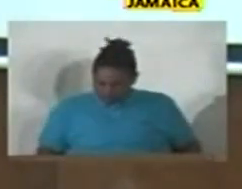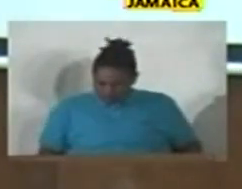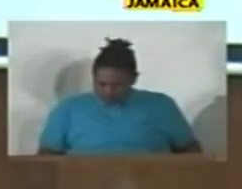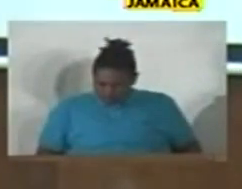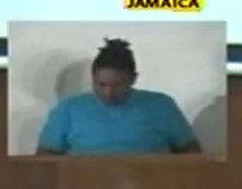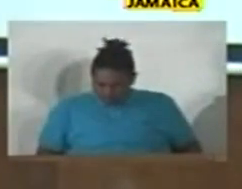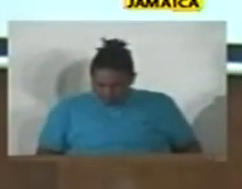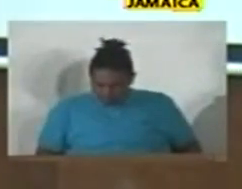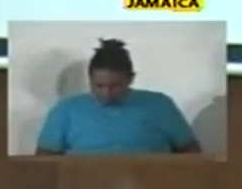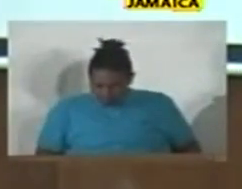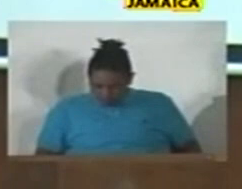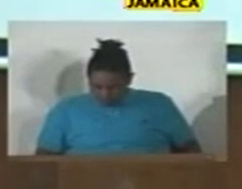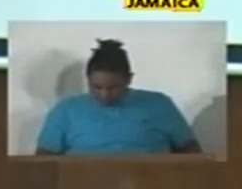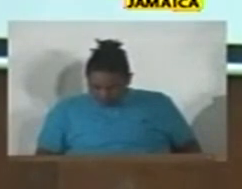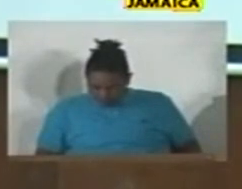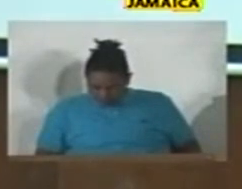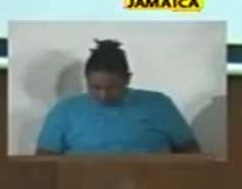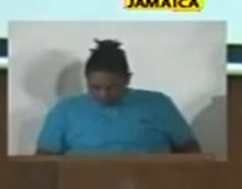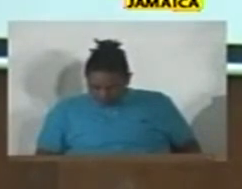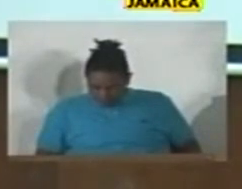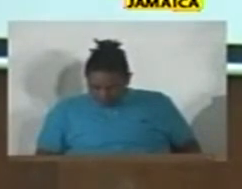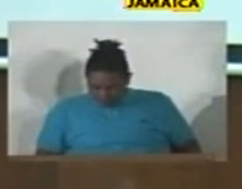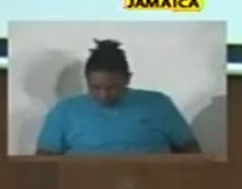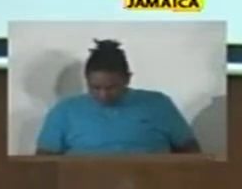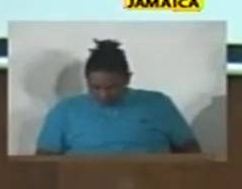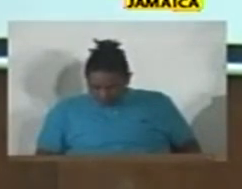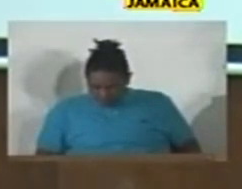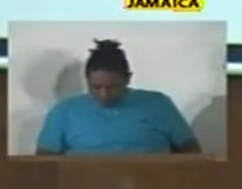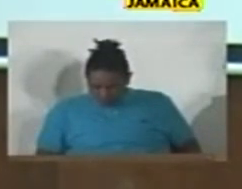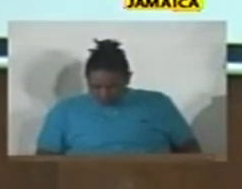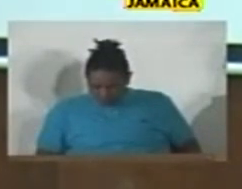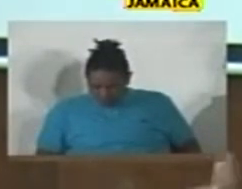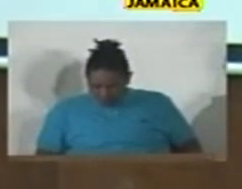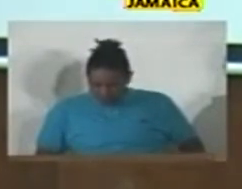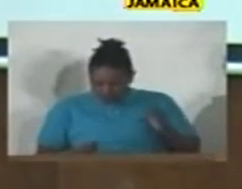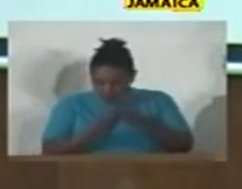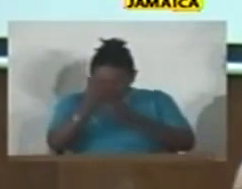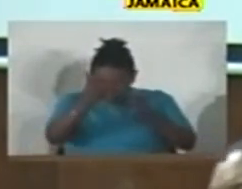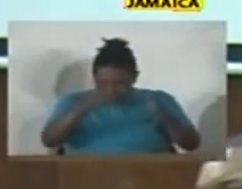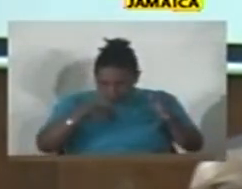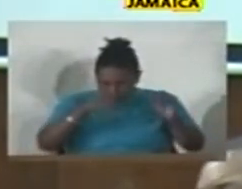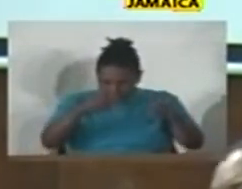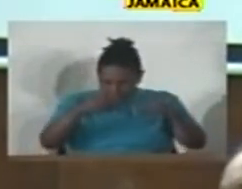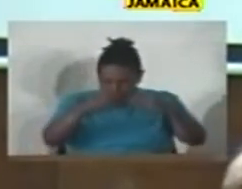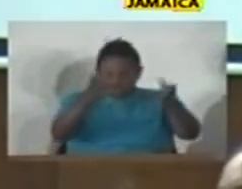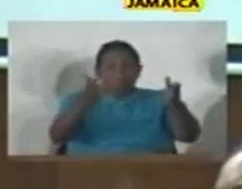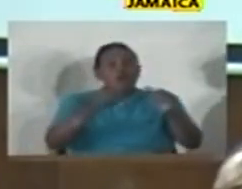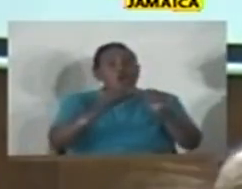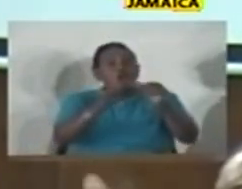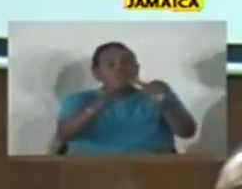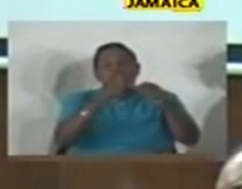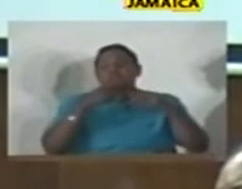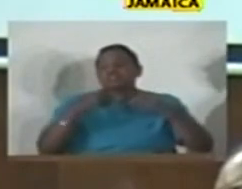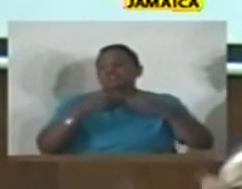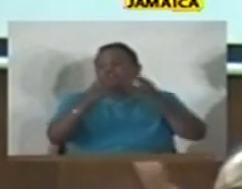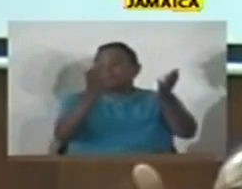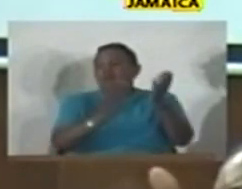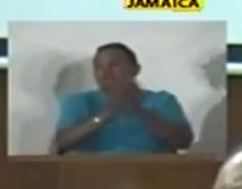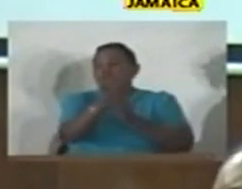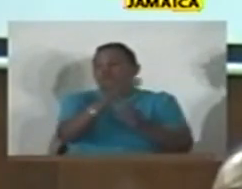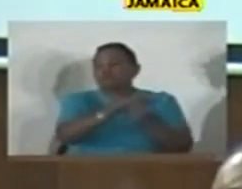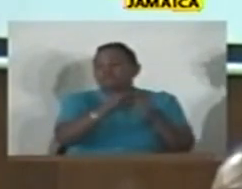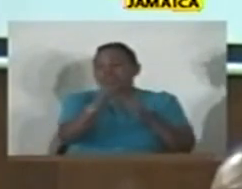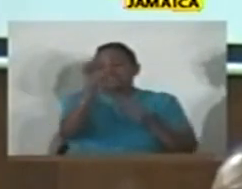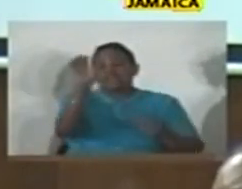it will be grown right there, we will then be able to supply it on a consistent basis and supply throughout the country. And you